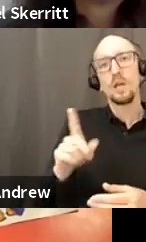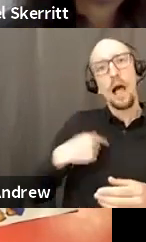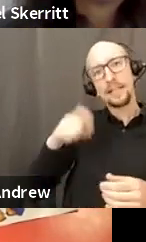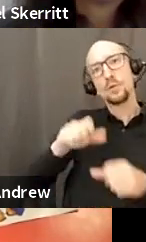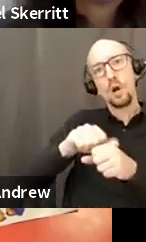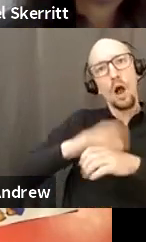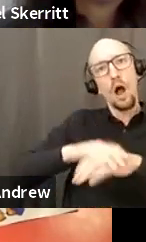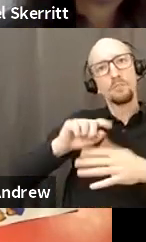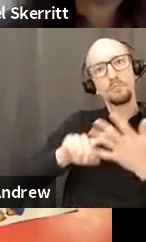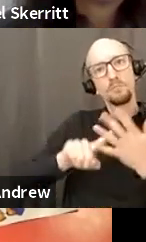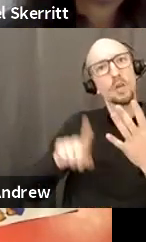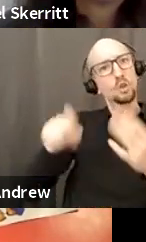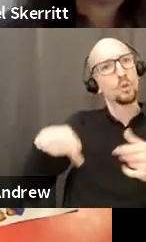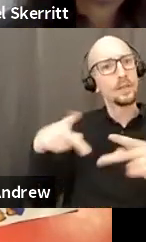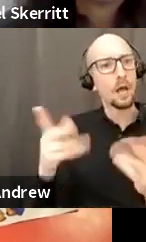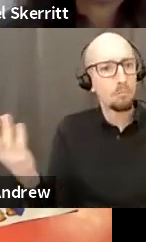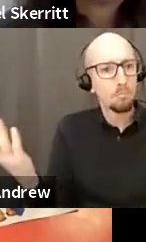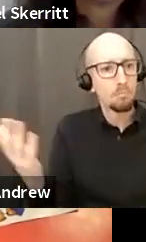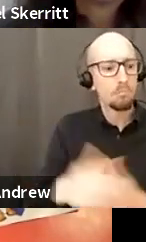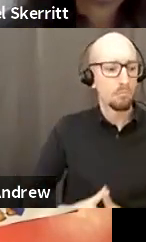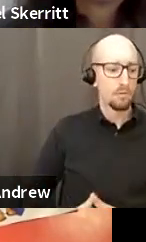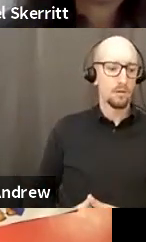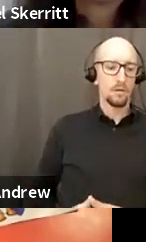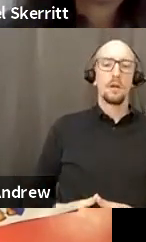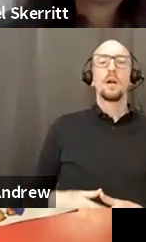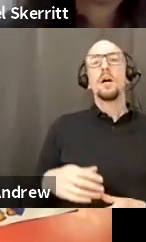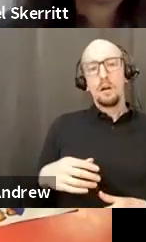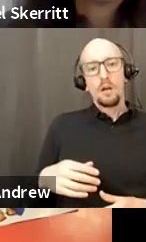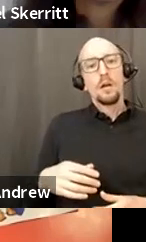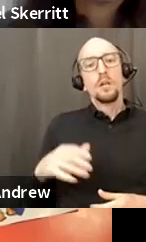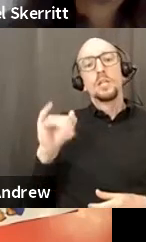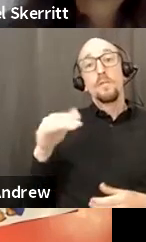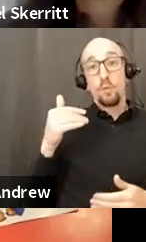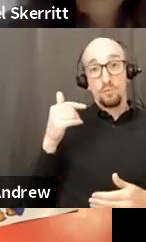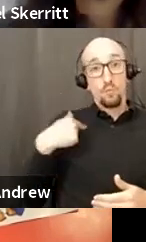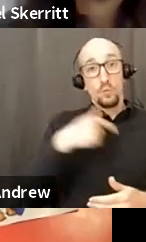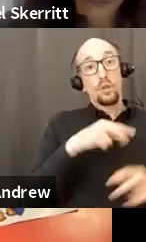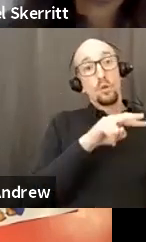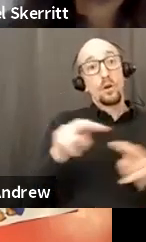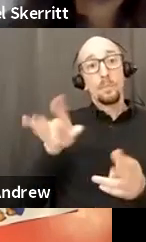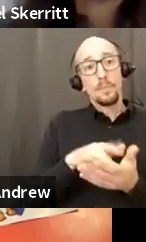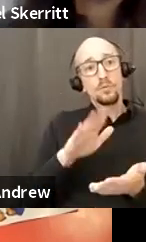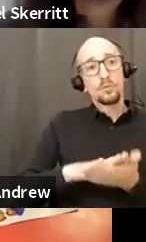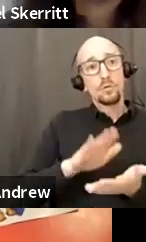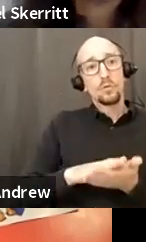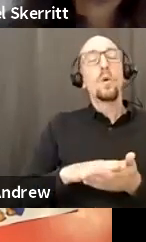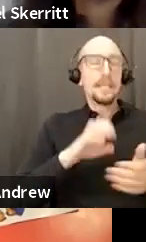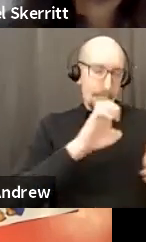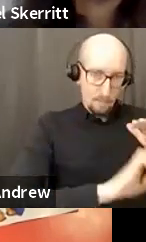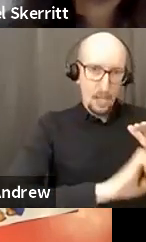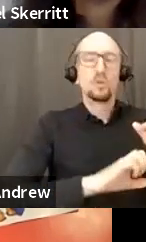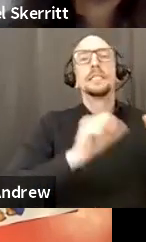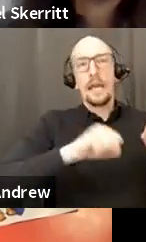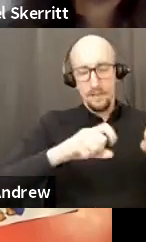But I truly think there is less inconsistencies as we move to middle schools. And Well,